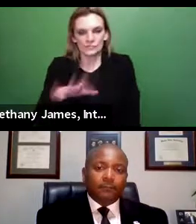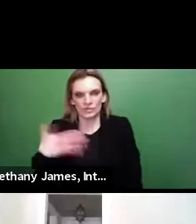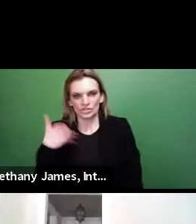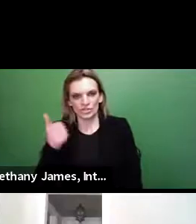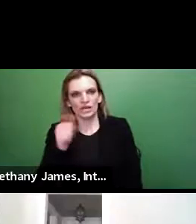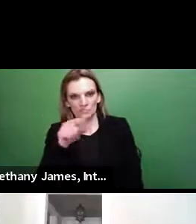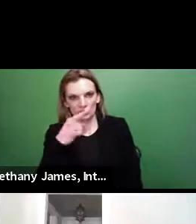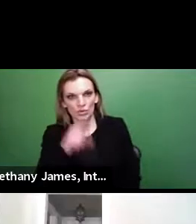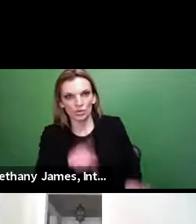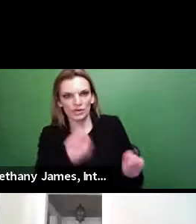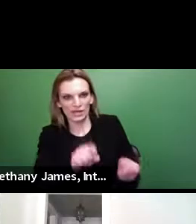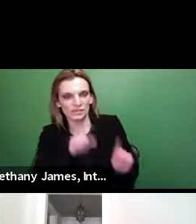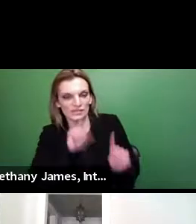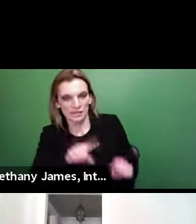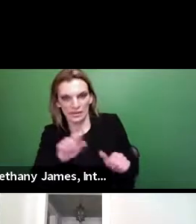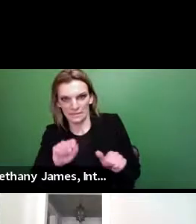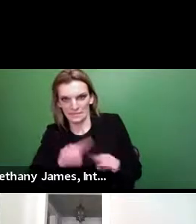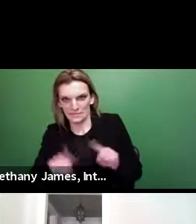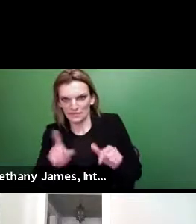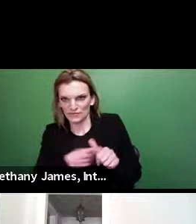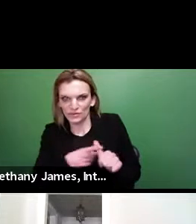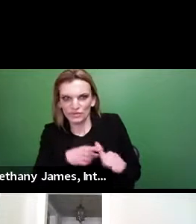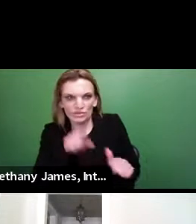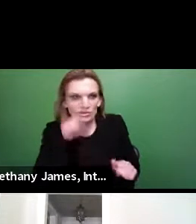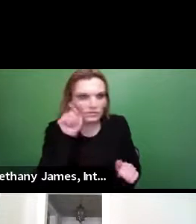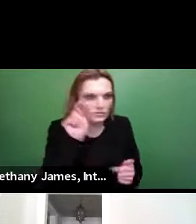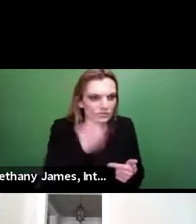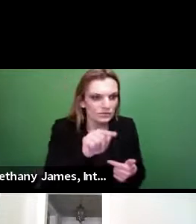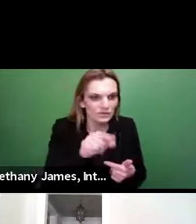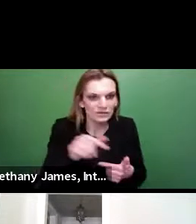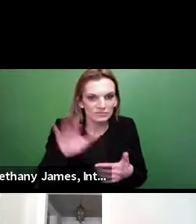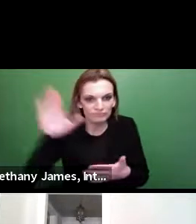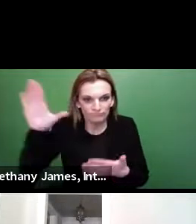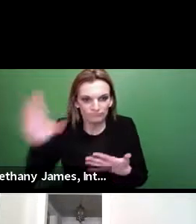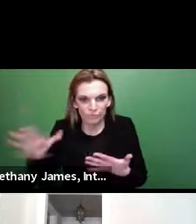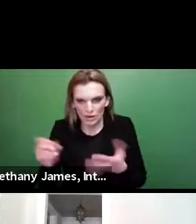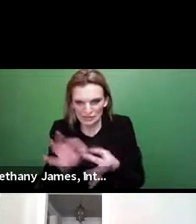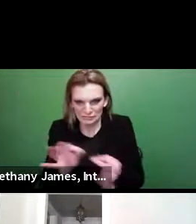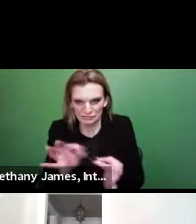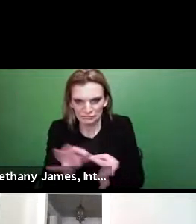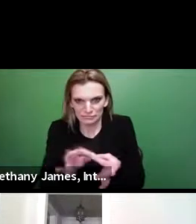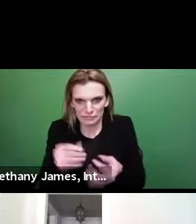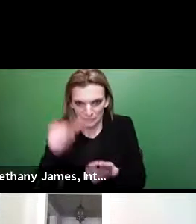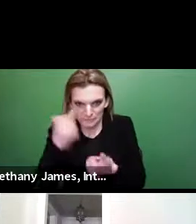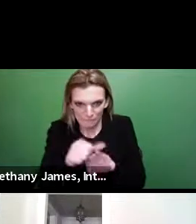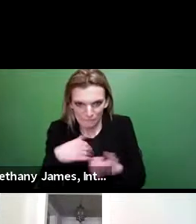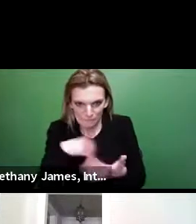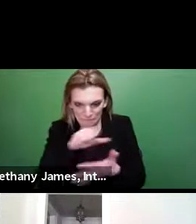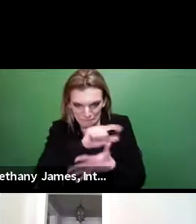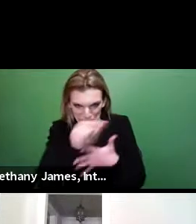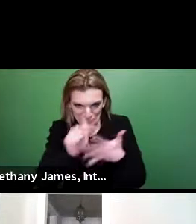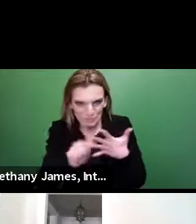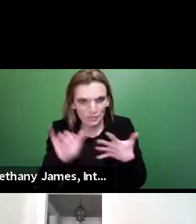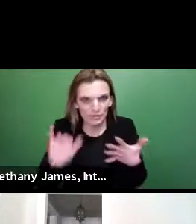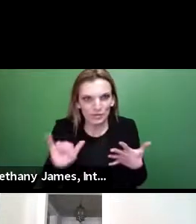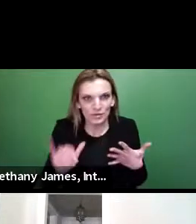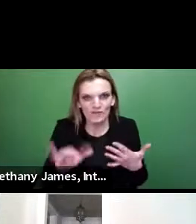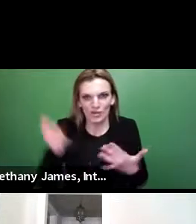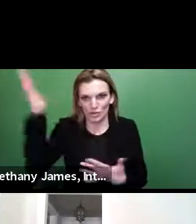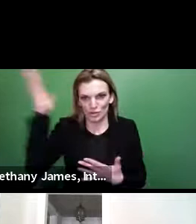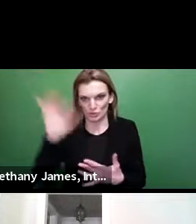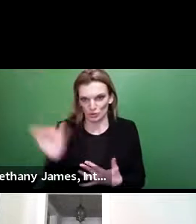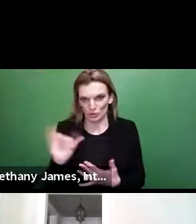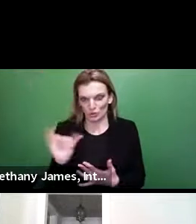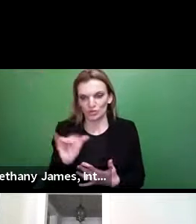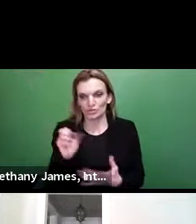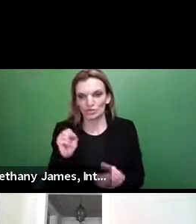respond. We do have Commissioner Kosajaru and Commissioner Lara who also wanted to speak. And we want to remember we do have other presentations that are coming up. So